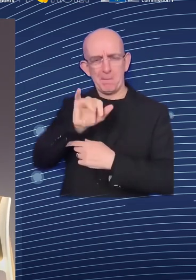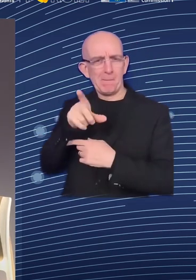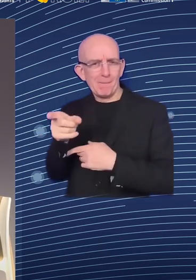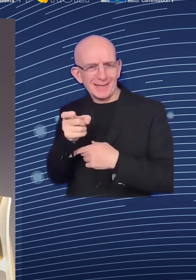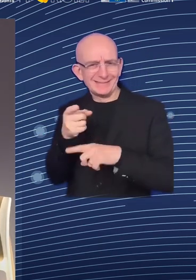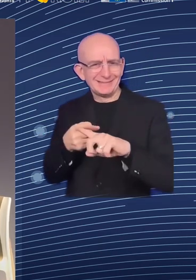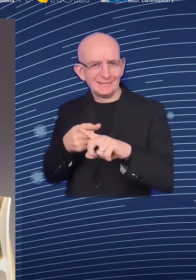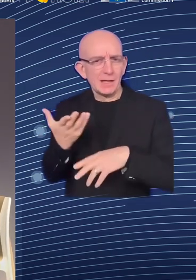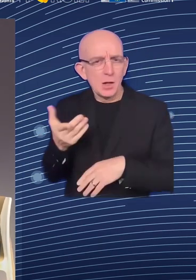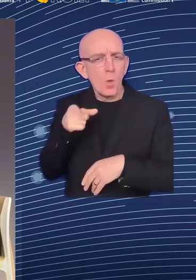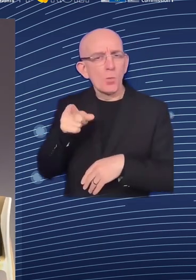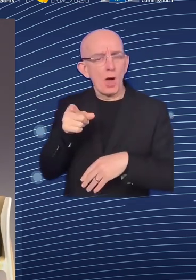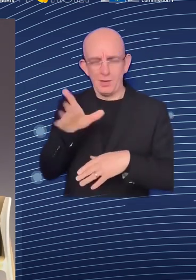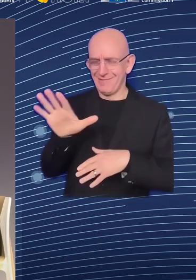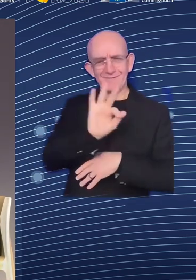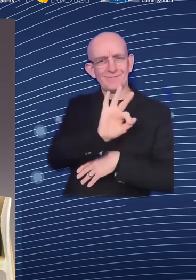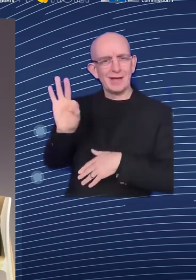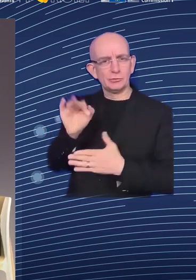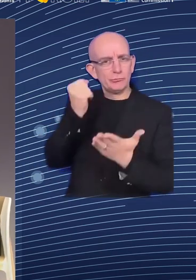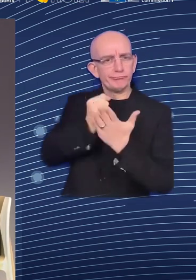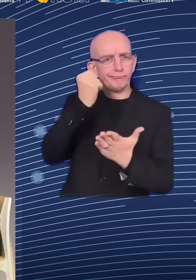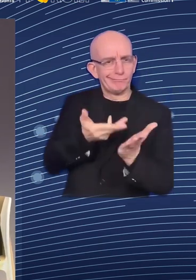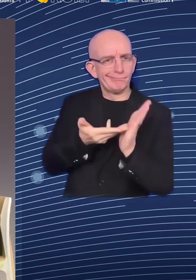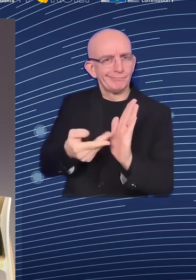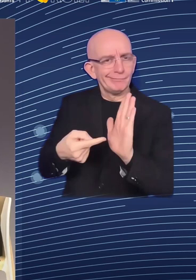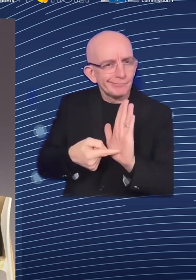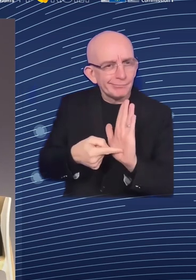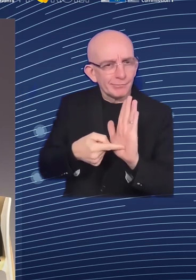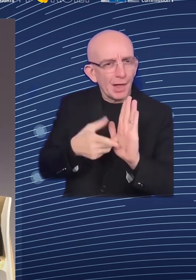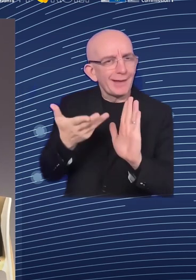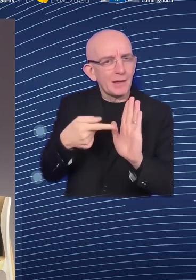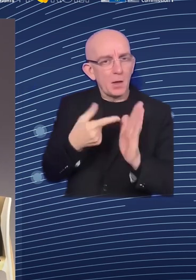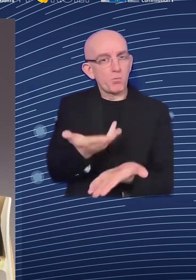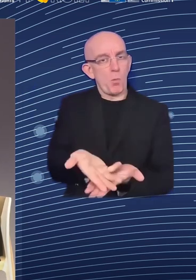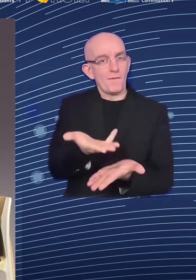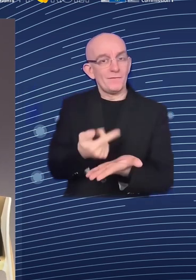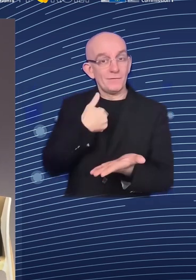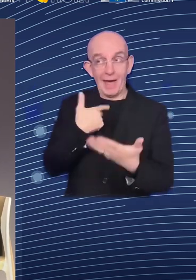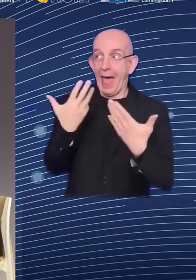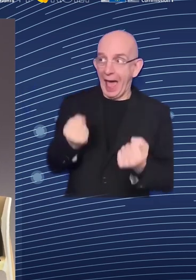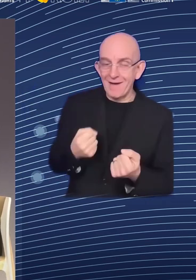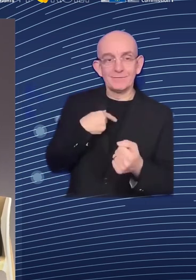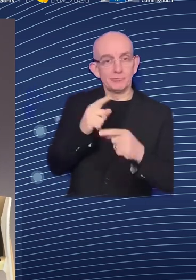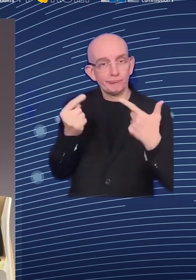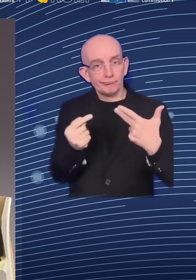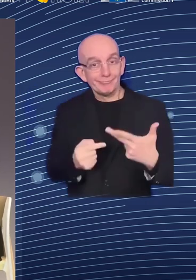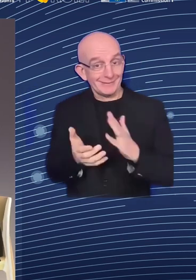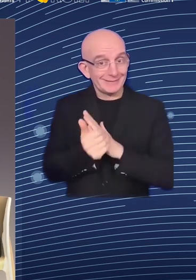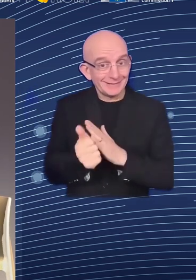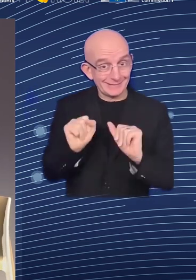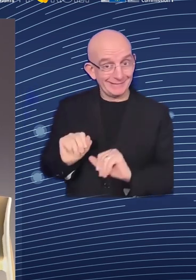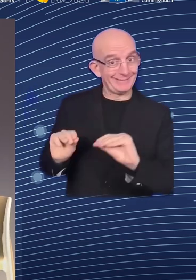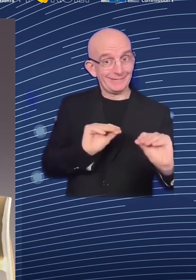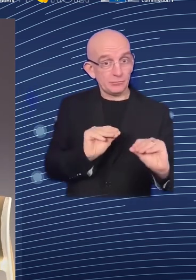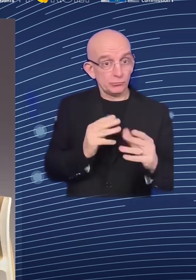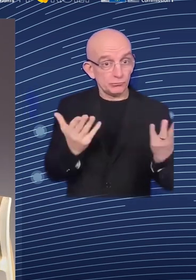you explain a bit more about it, about what you're working on, and how that intersects with the EU level? Because I know you work with the EU on different